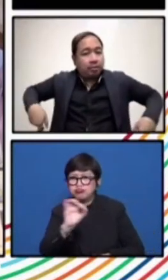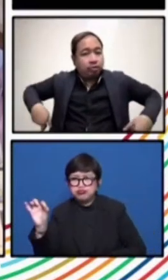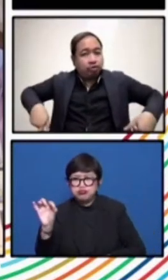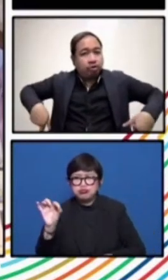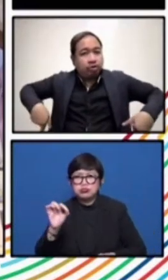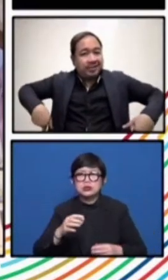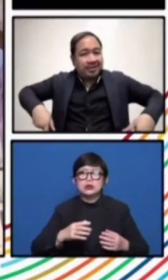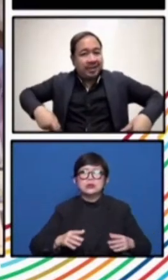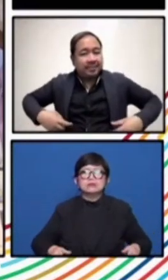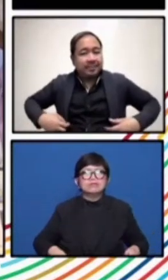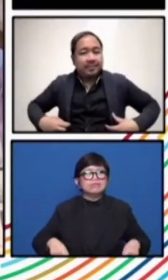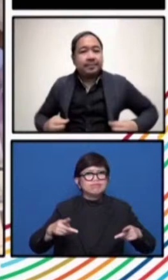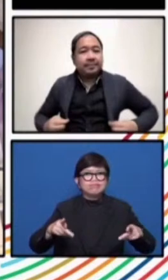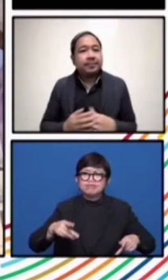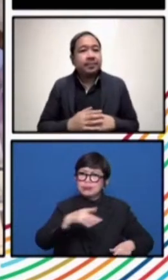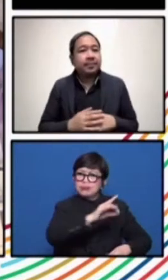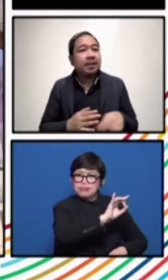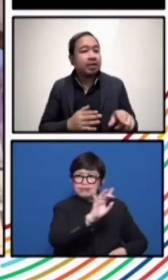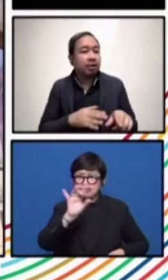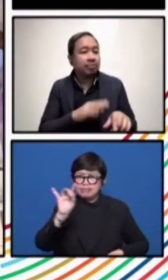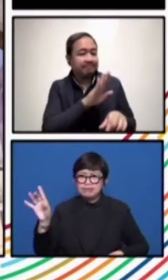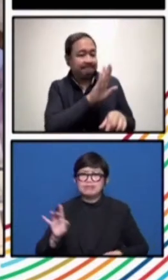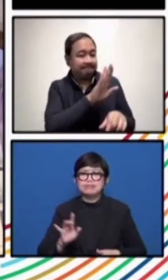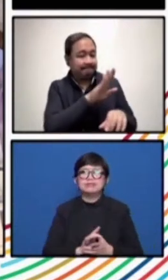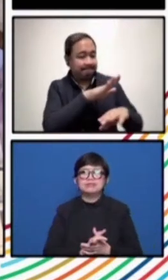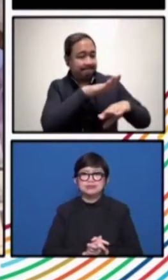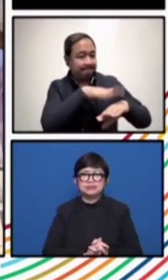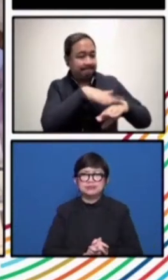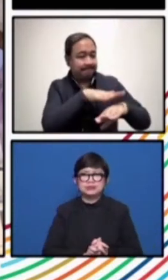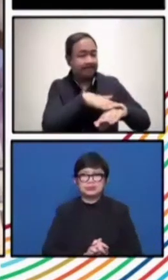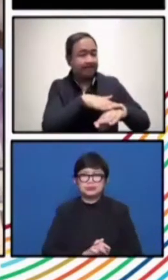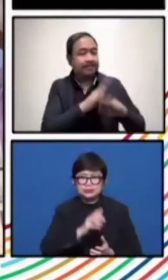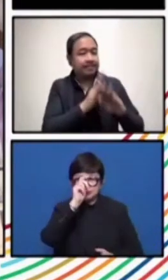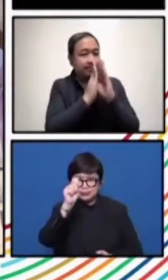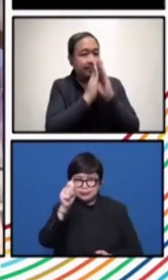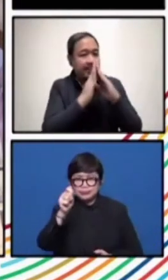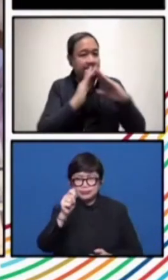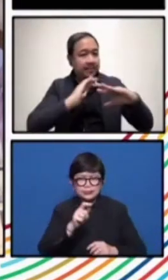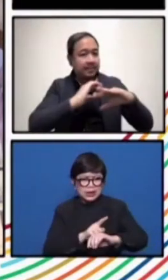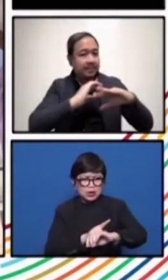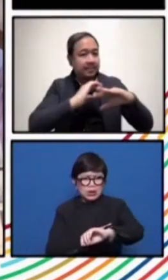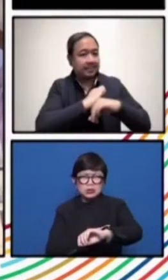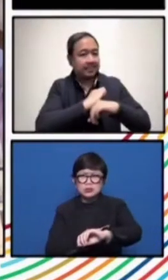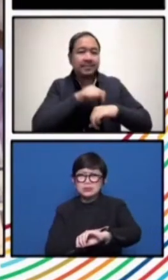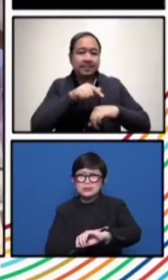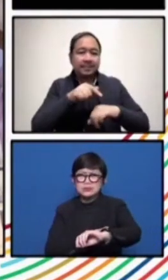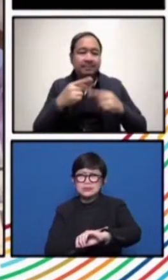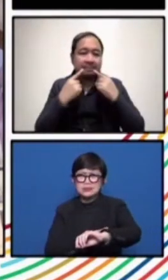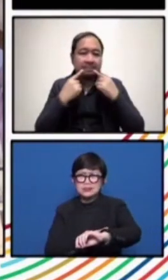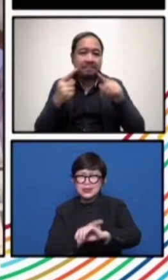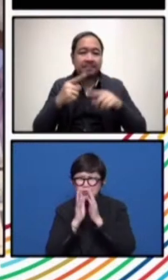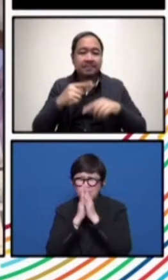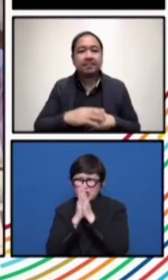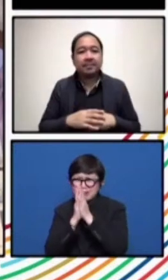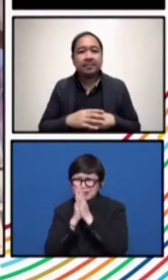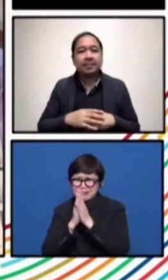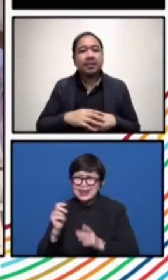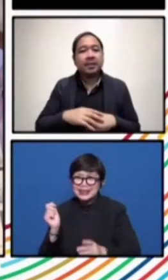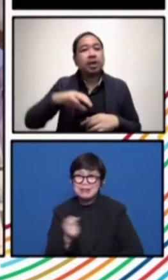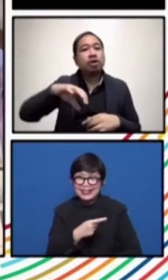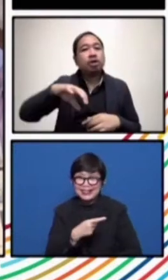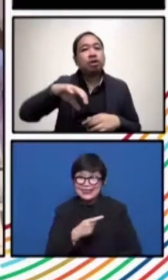irections of time I will have to ask you to conclude your statement please thank you that's another little bit feel statistic